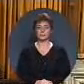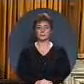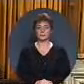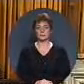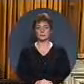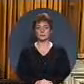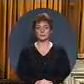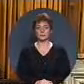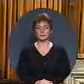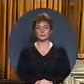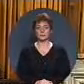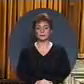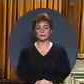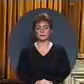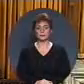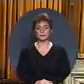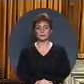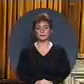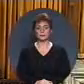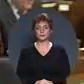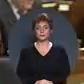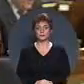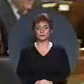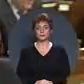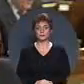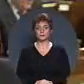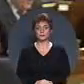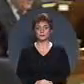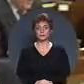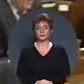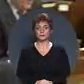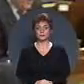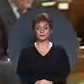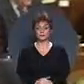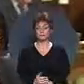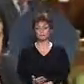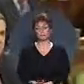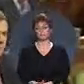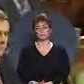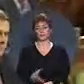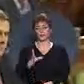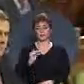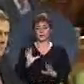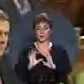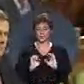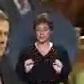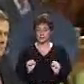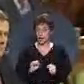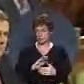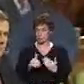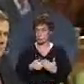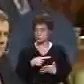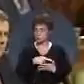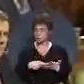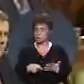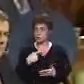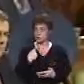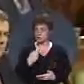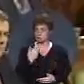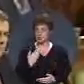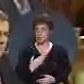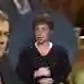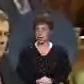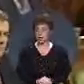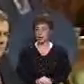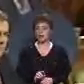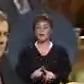The Honourable, the Leader of the Opposition. Hold them to that rhetoric, Mr. Speaker. And while we're talking about Conservative senators in